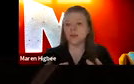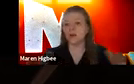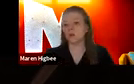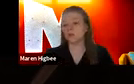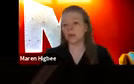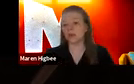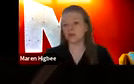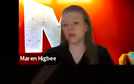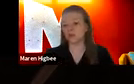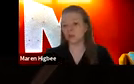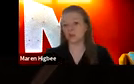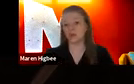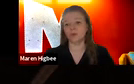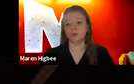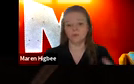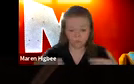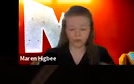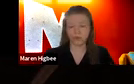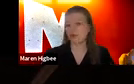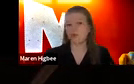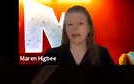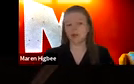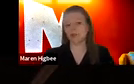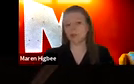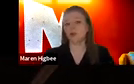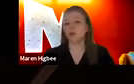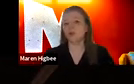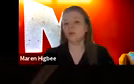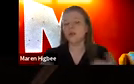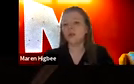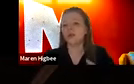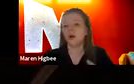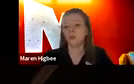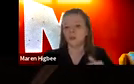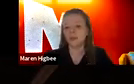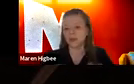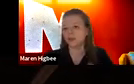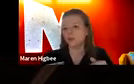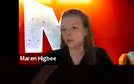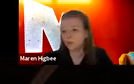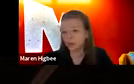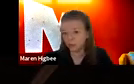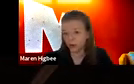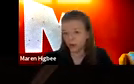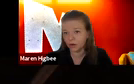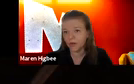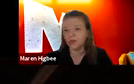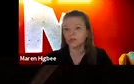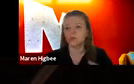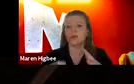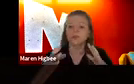room now because everything's virtual. We were streaming it out. Sure. But we couldn't all be in that little room anymore.